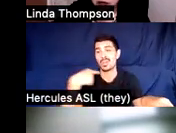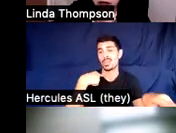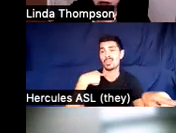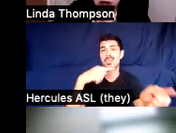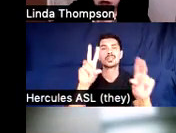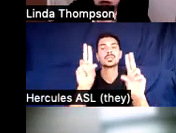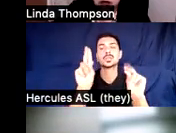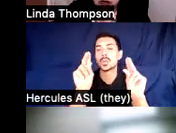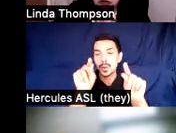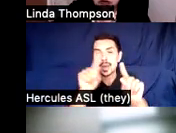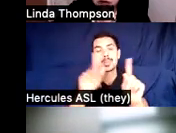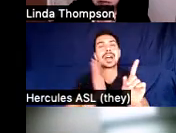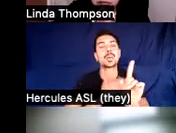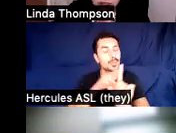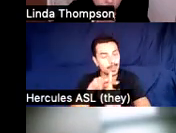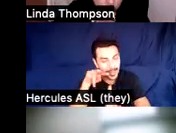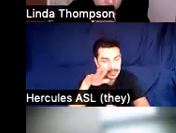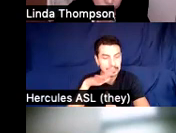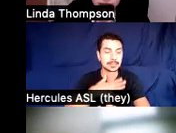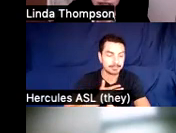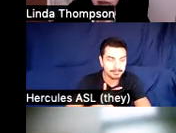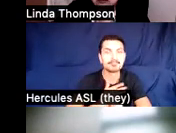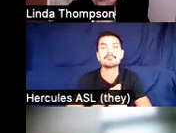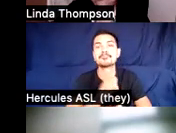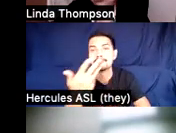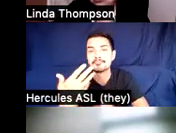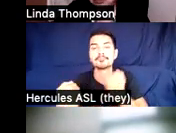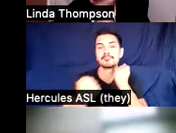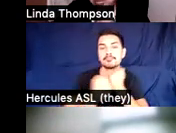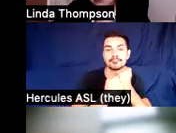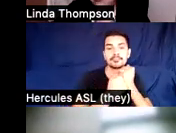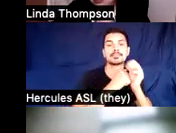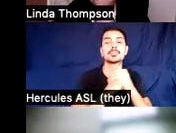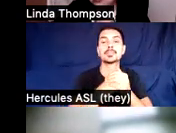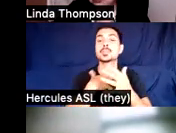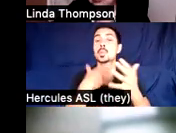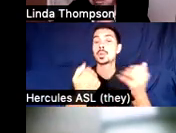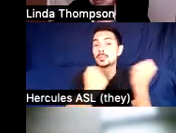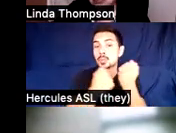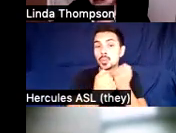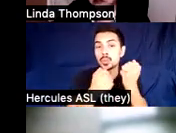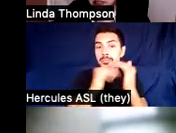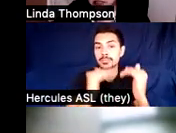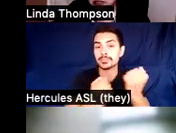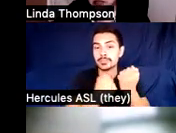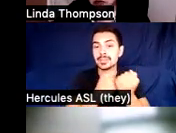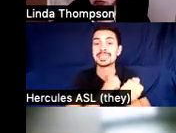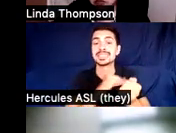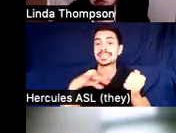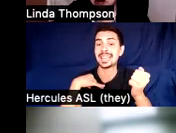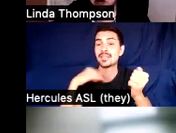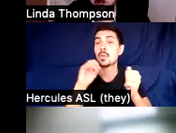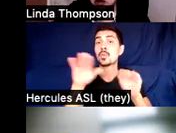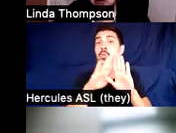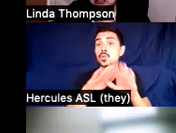happened. We want to be supportive of staff who have children at a lot of our MIWSAC events,